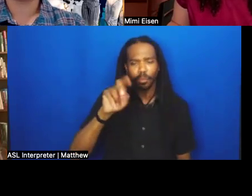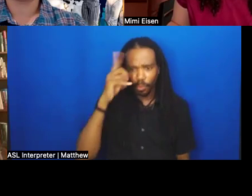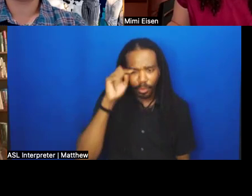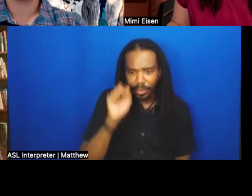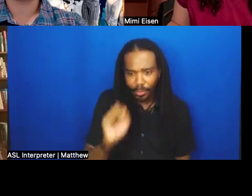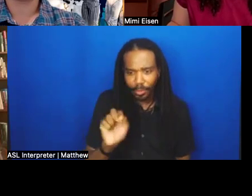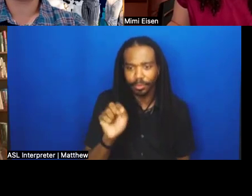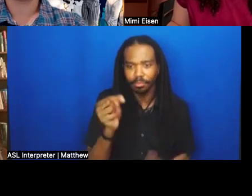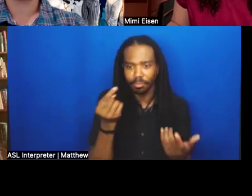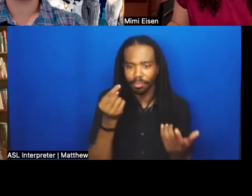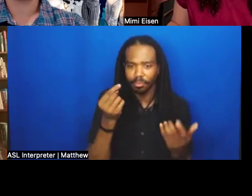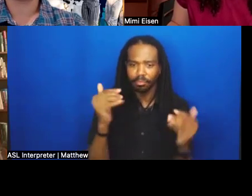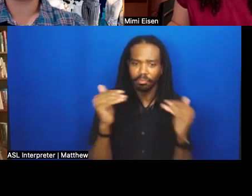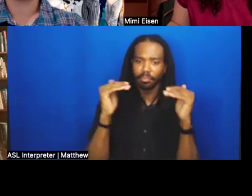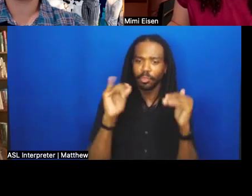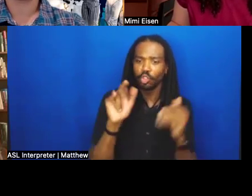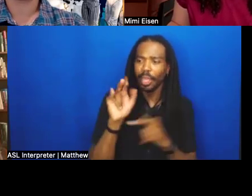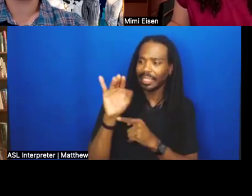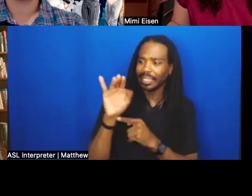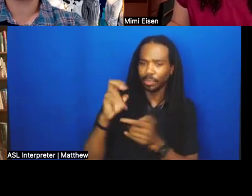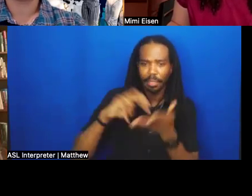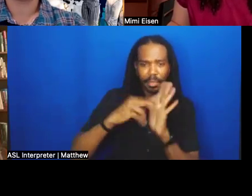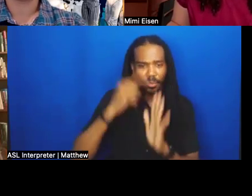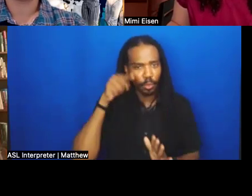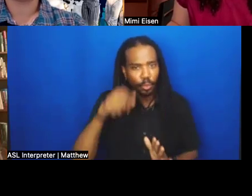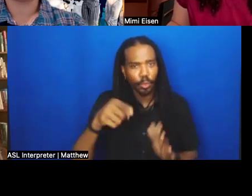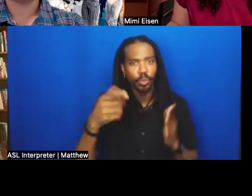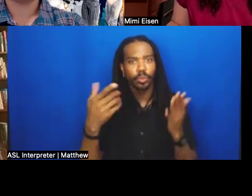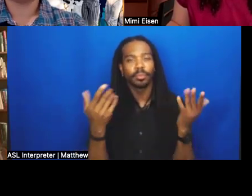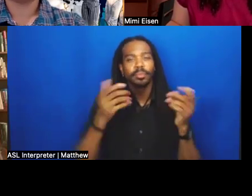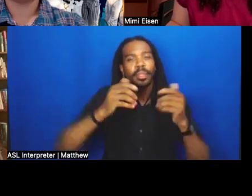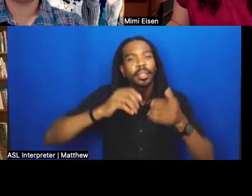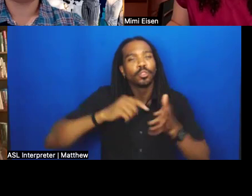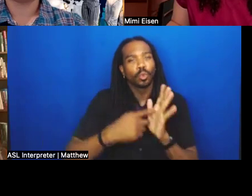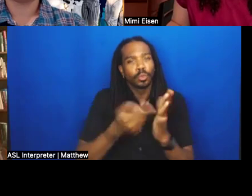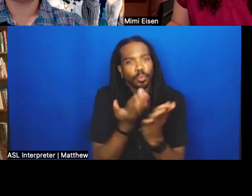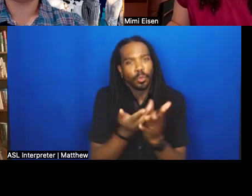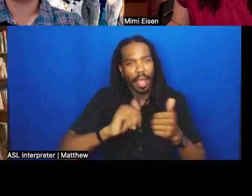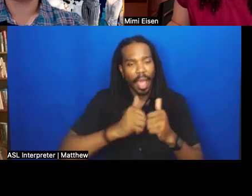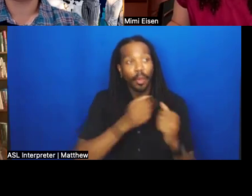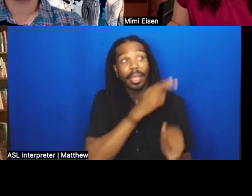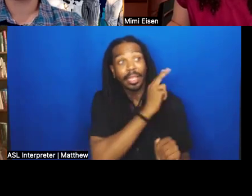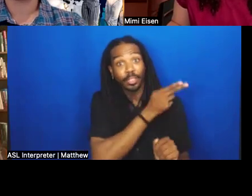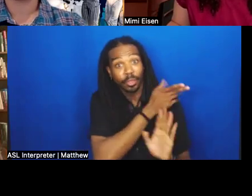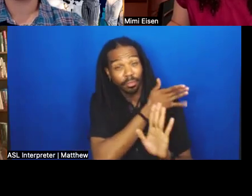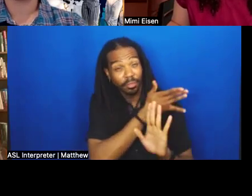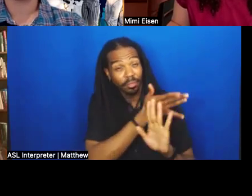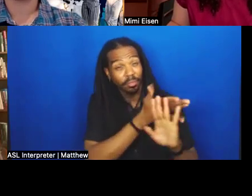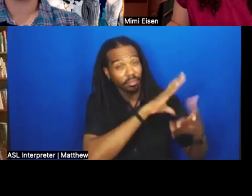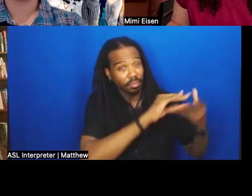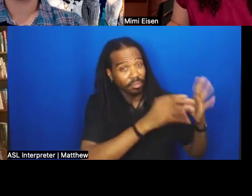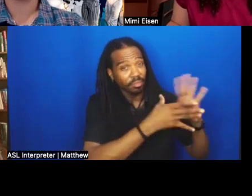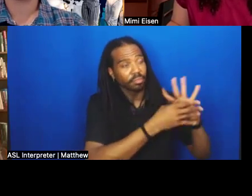about how and why historical narratives get constructed, rather than just absorbing what's broadcasted to them by a very